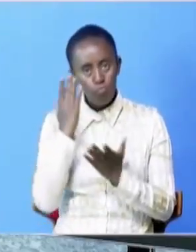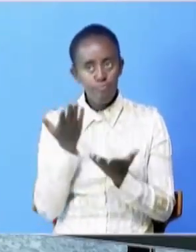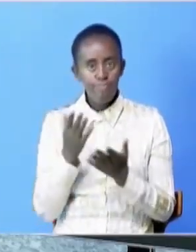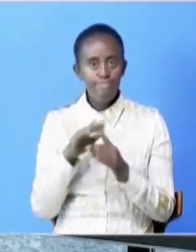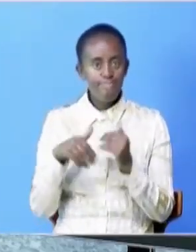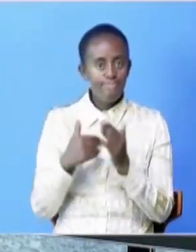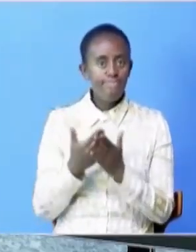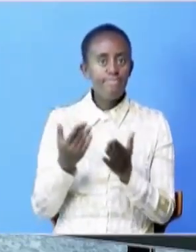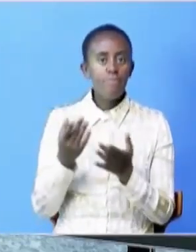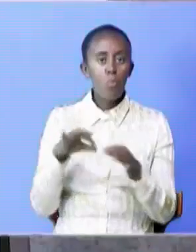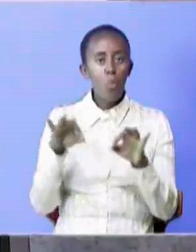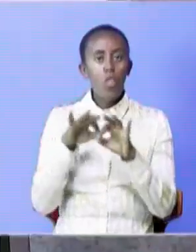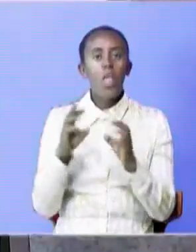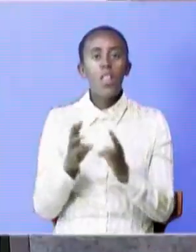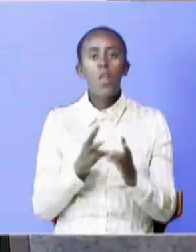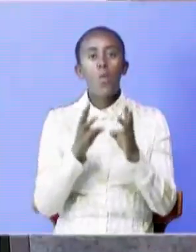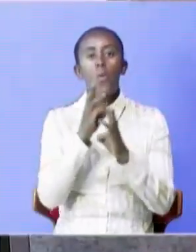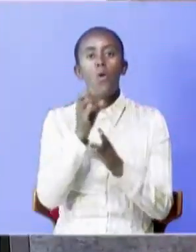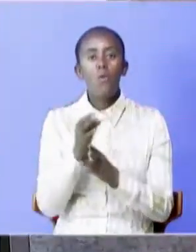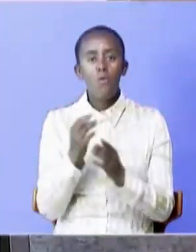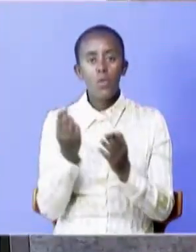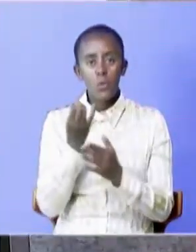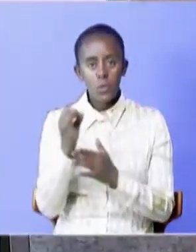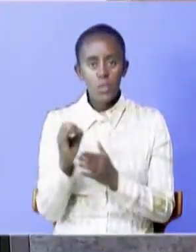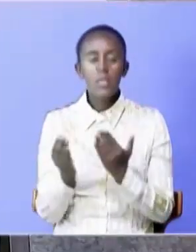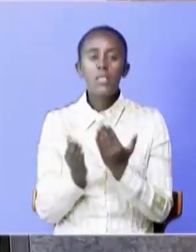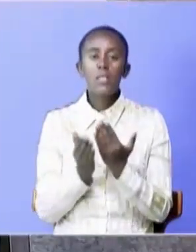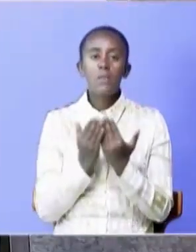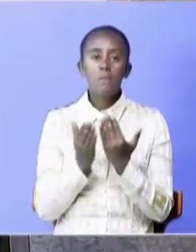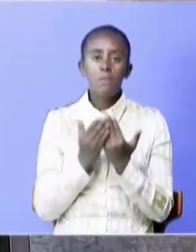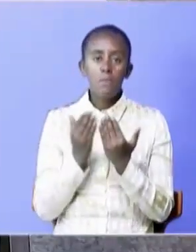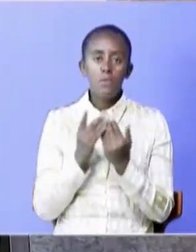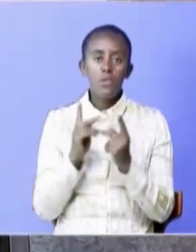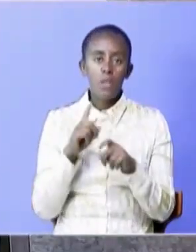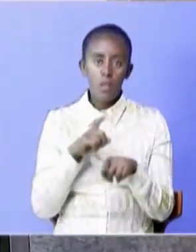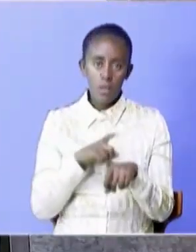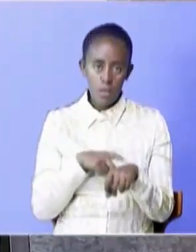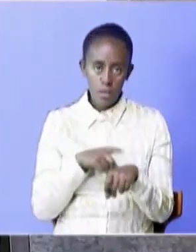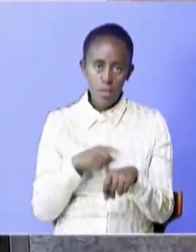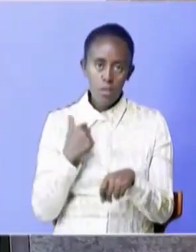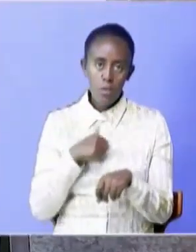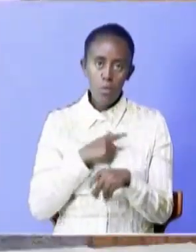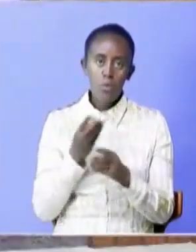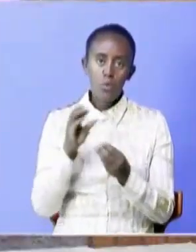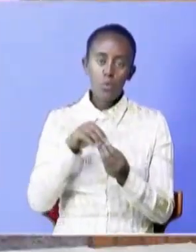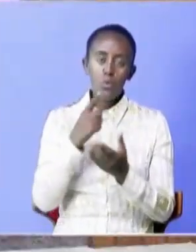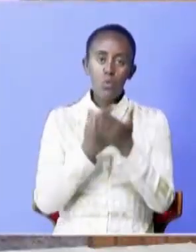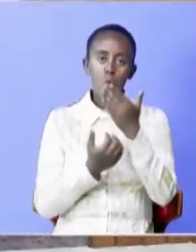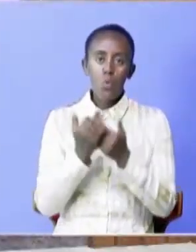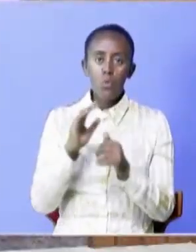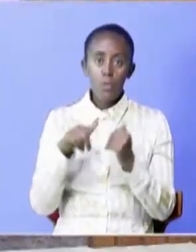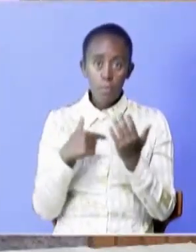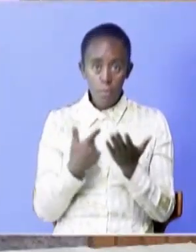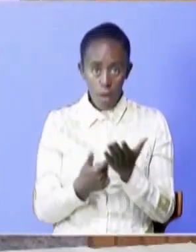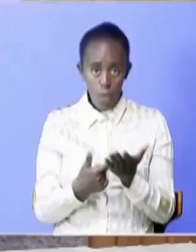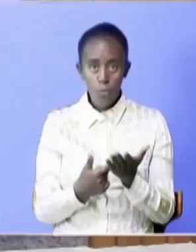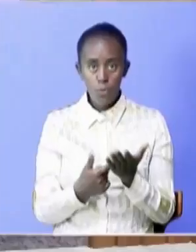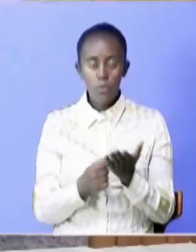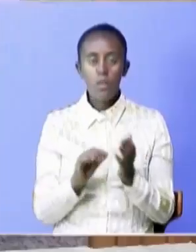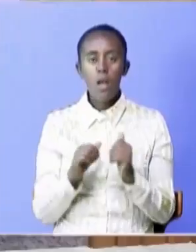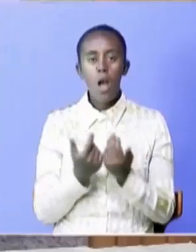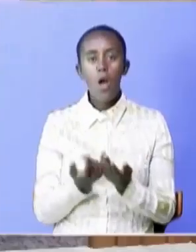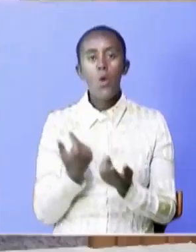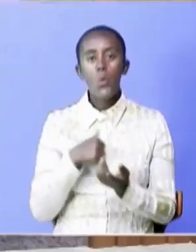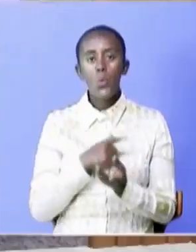ways of using the simple present tense. And we also talked about how we